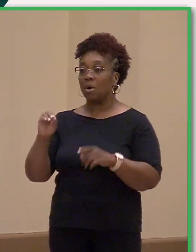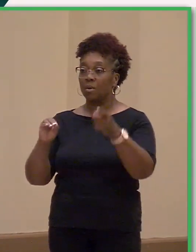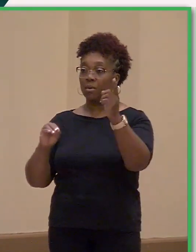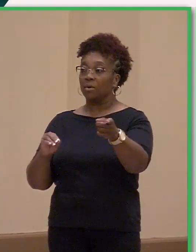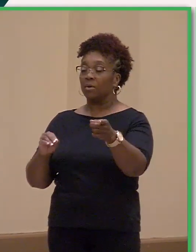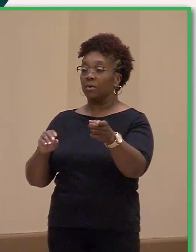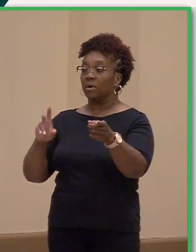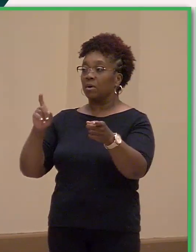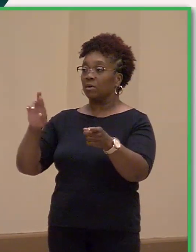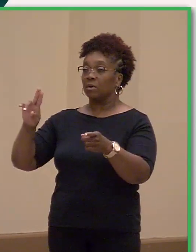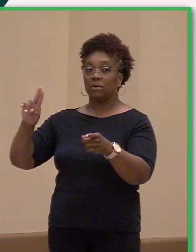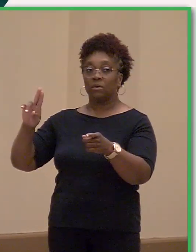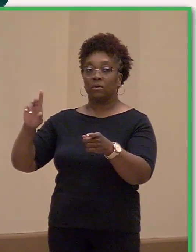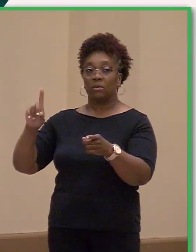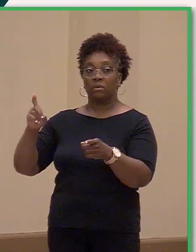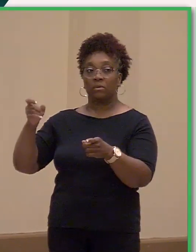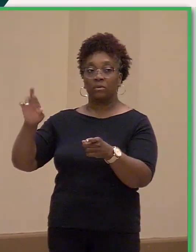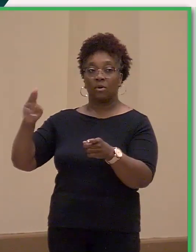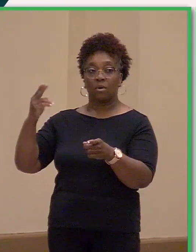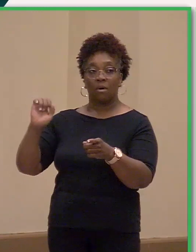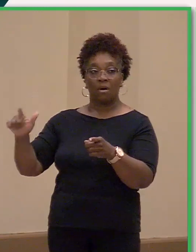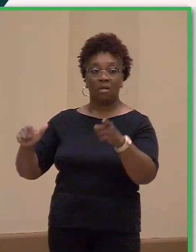Councilmember Durhal staff.